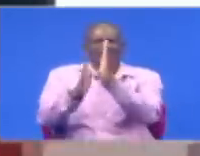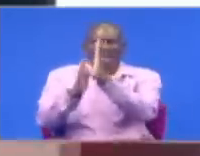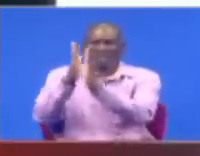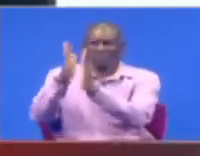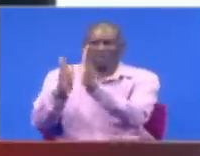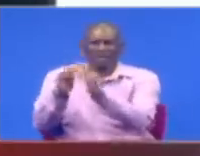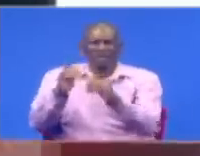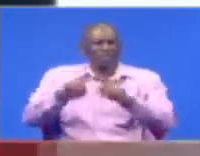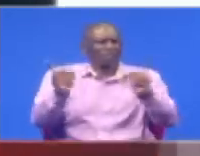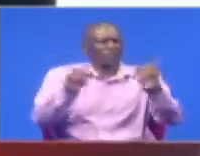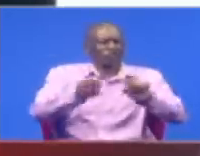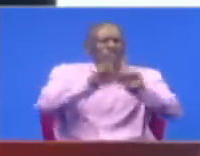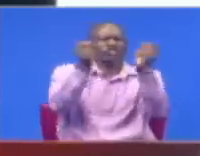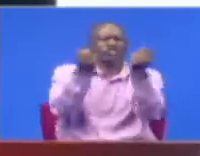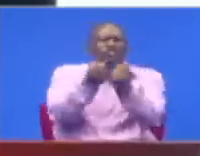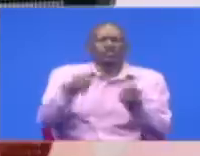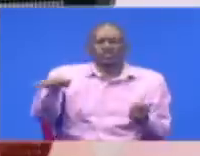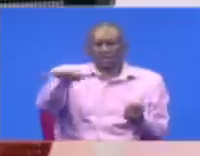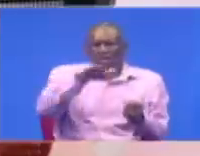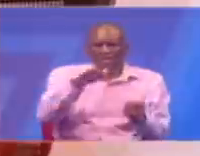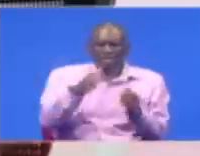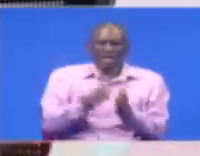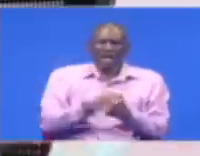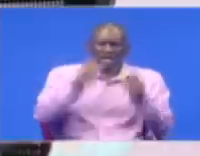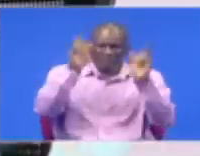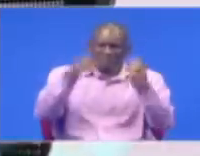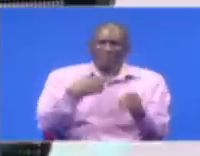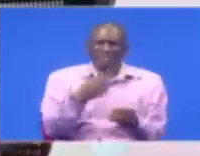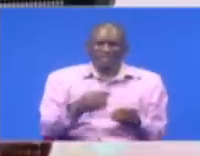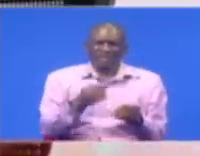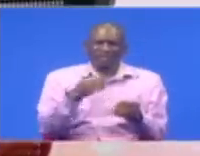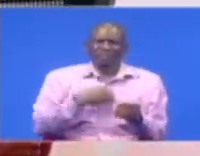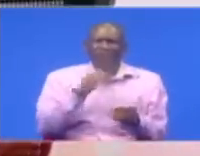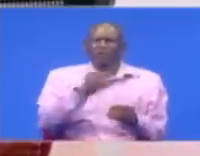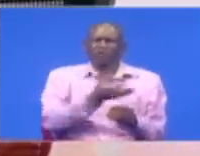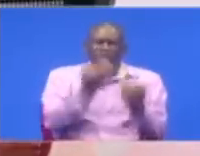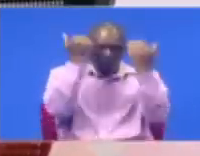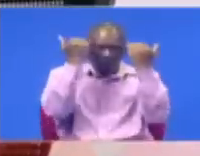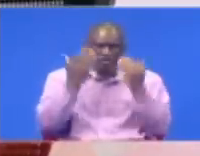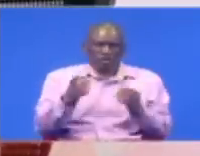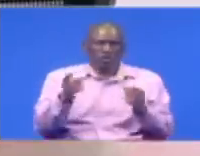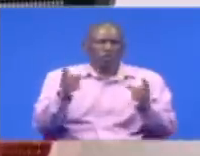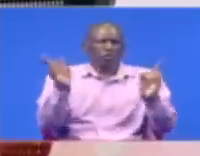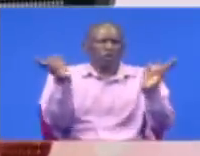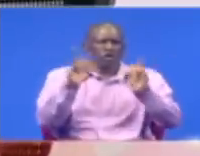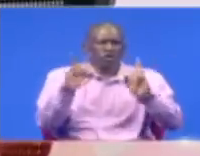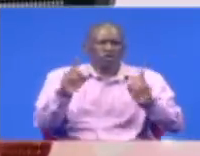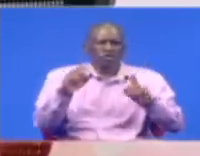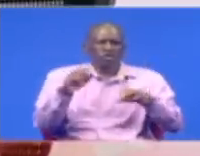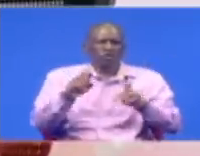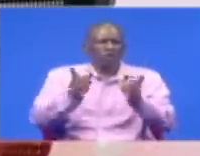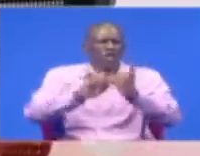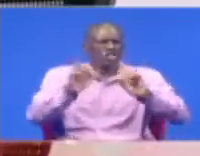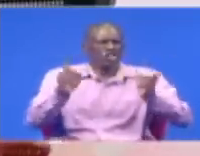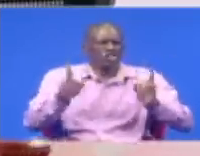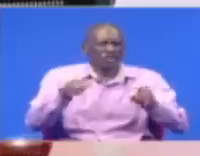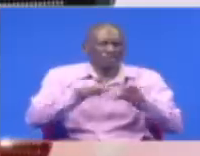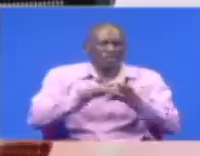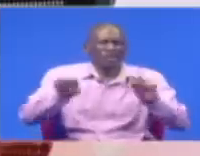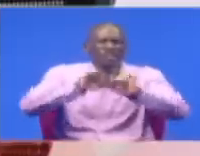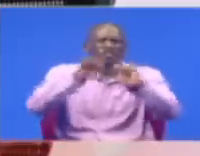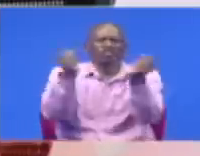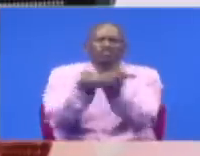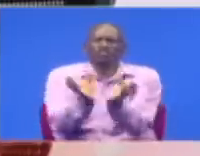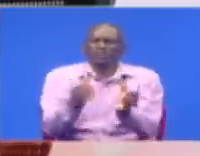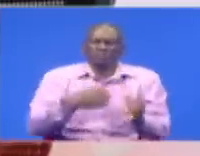a social circles. And I must say I'm one of those lawyers who are not on the social